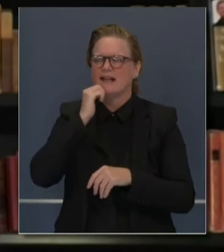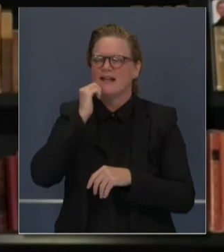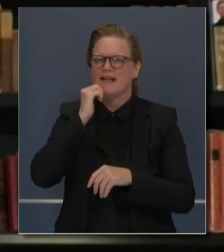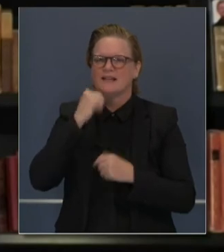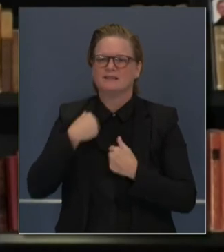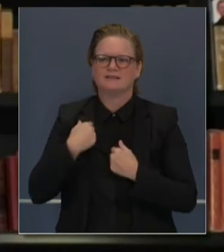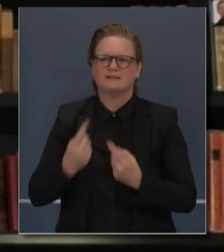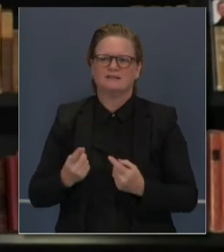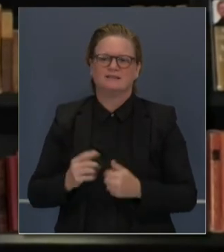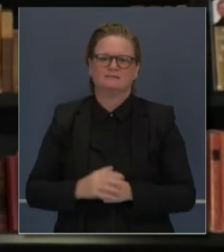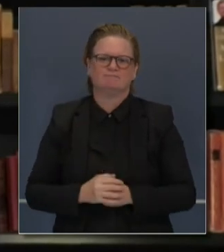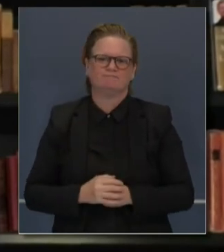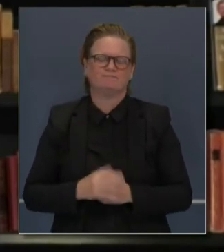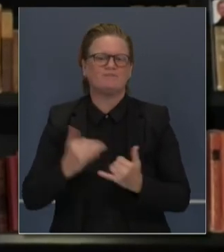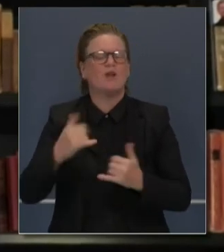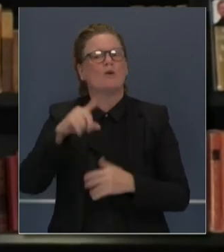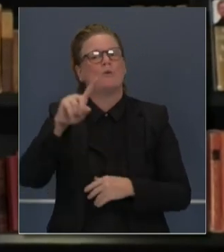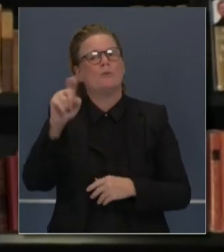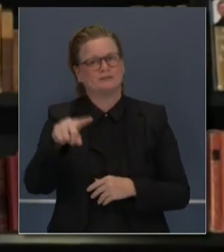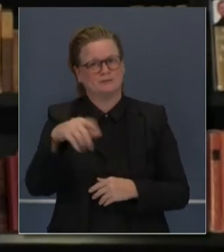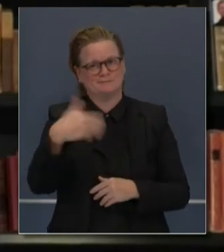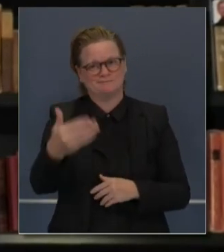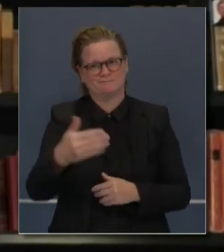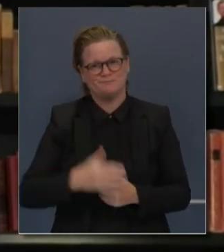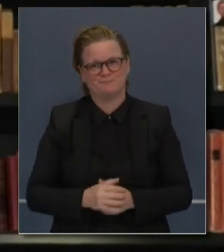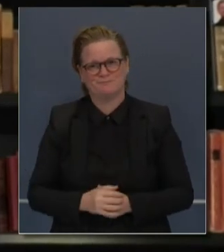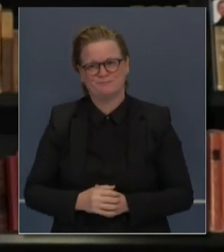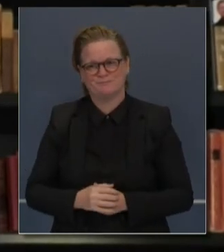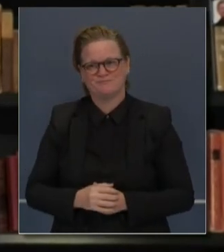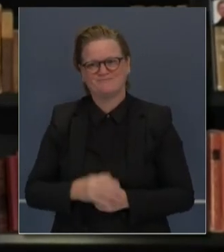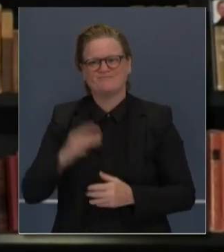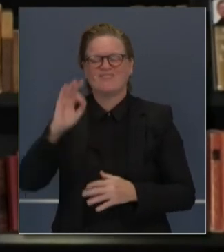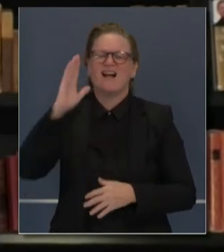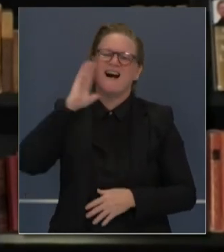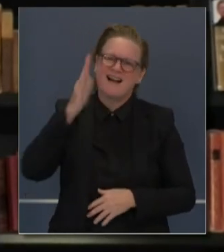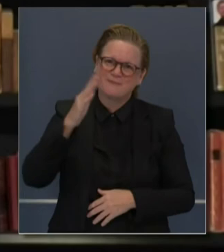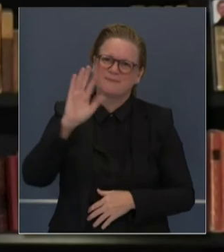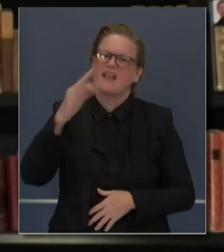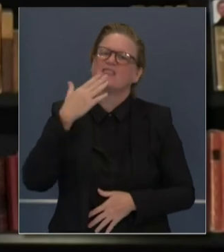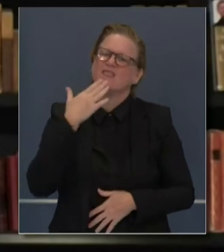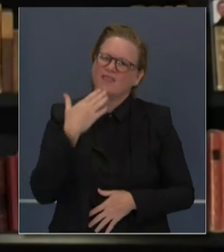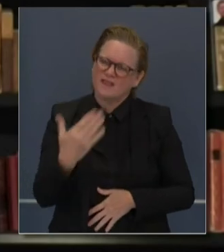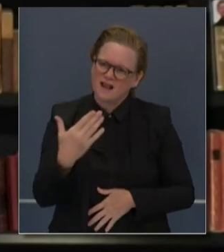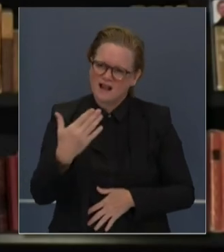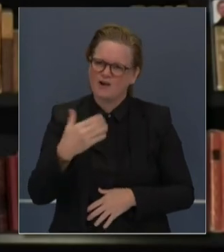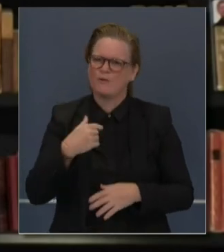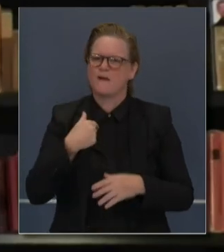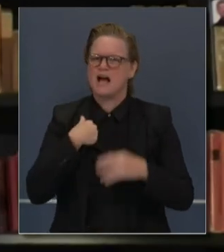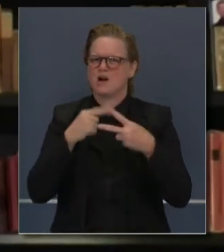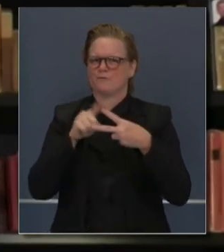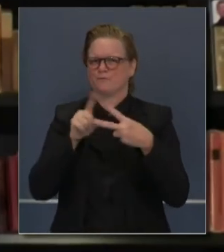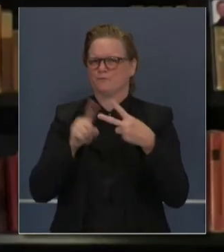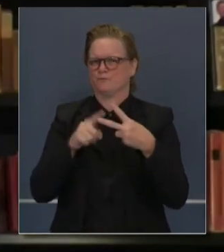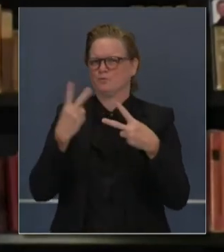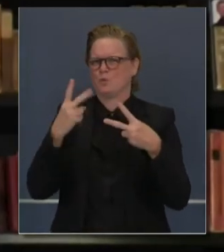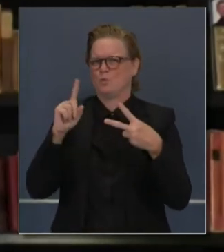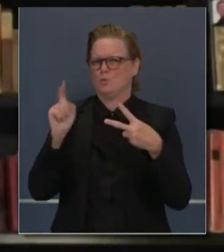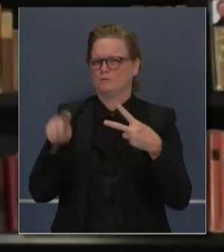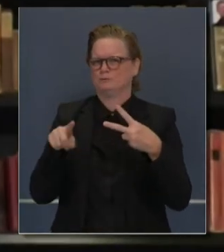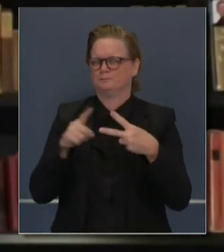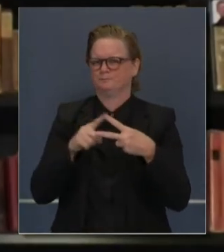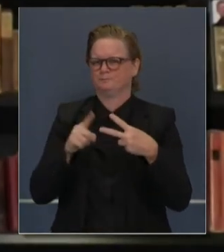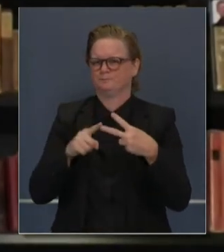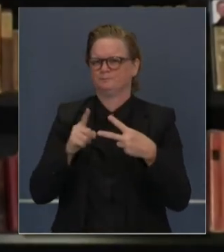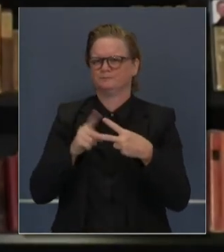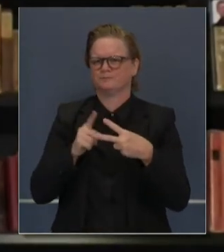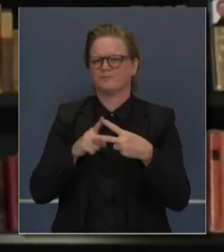Hi, my name is Brittany Johnson. I'm with KCRA. Thank you for taking my questions here. I have two questions today, one about California testing